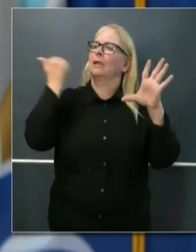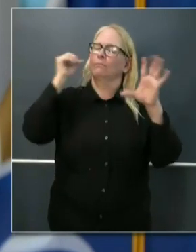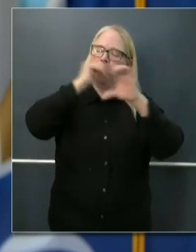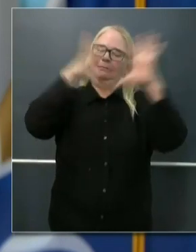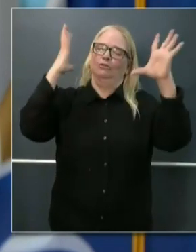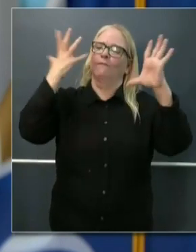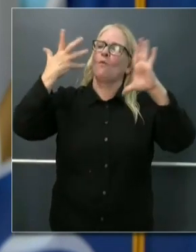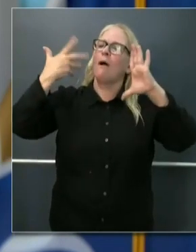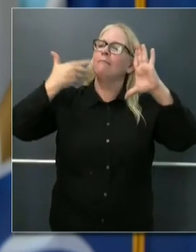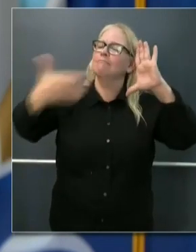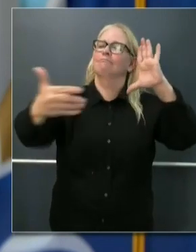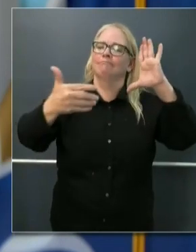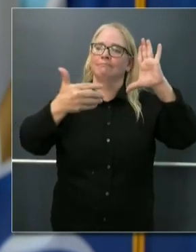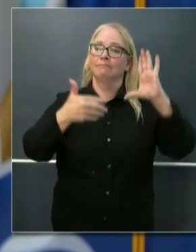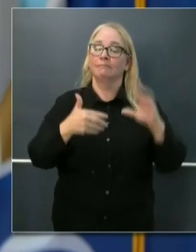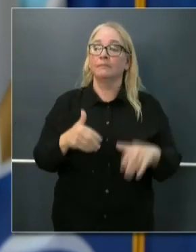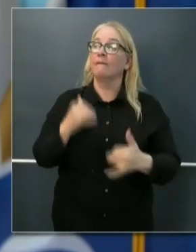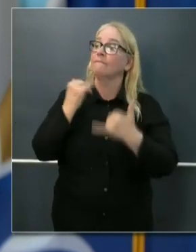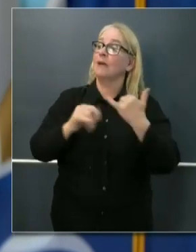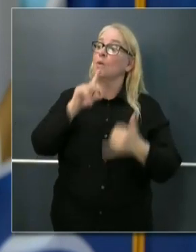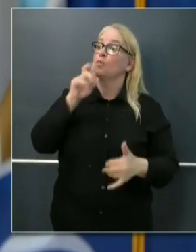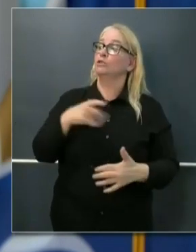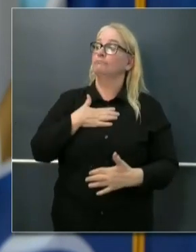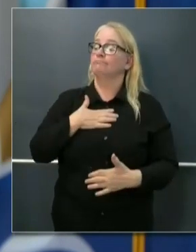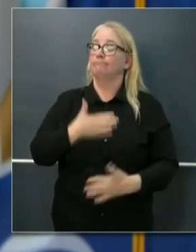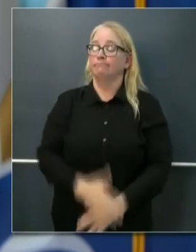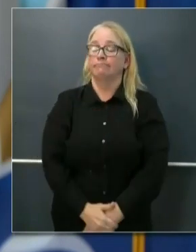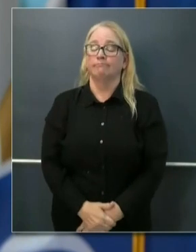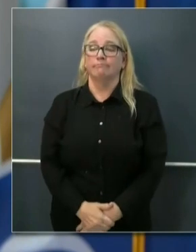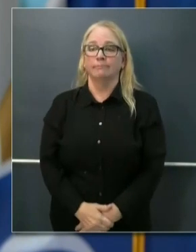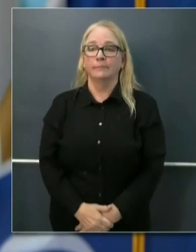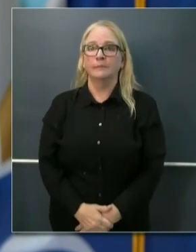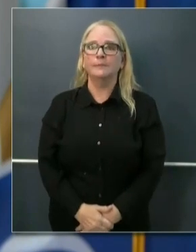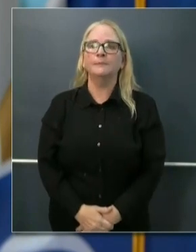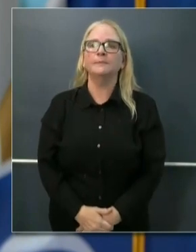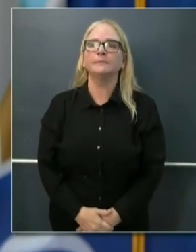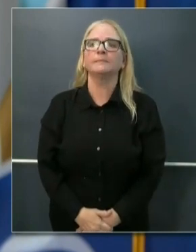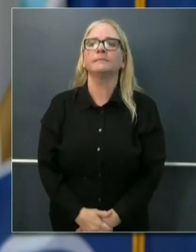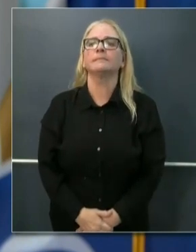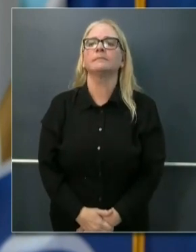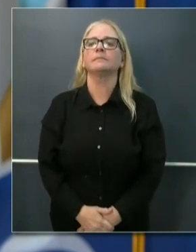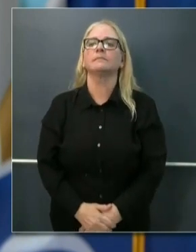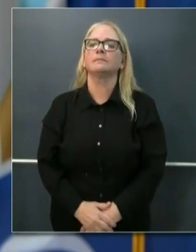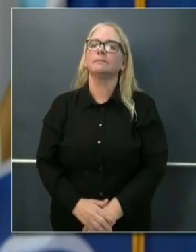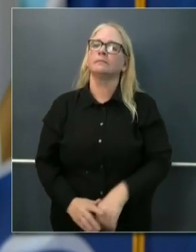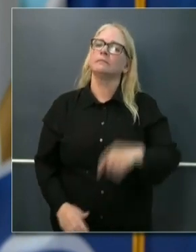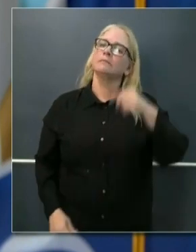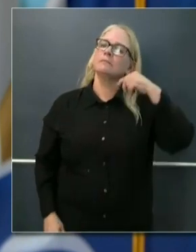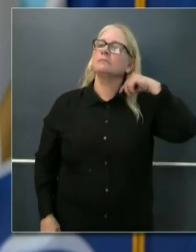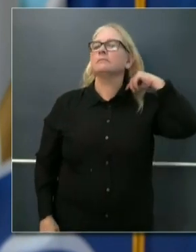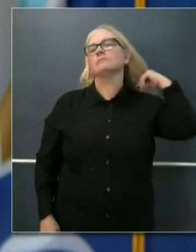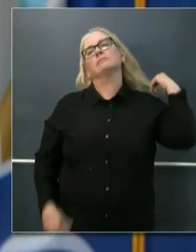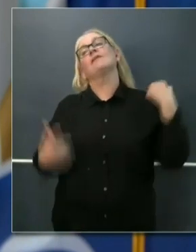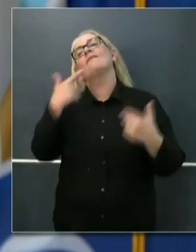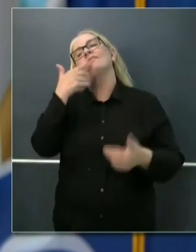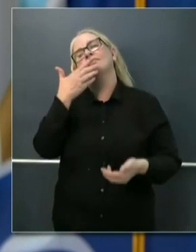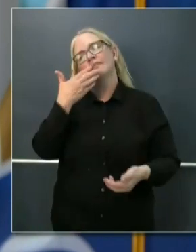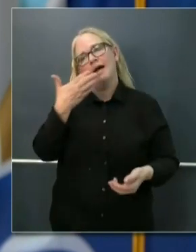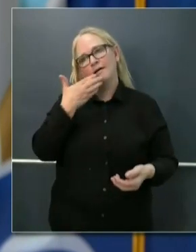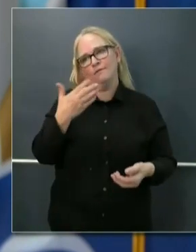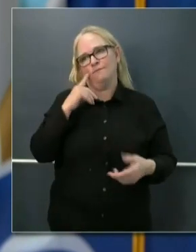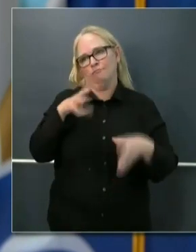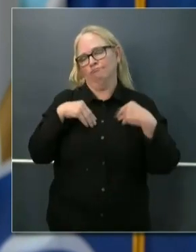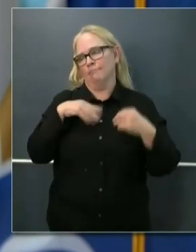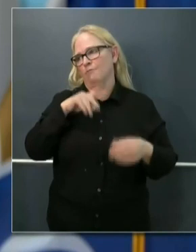well. Final question, Theo Douglas, TechWire. Good afternoon, Governor. Thanks for taking my question.